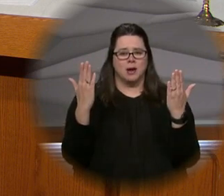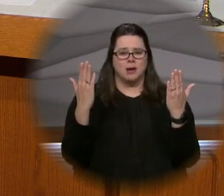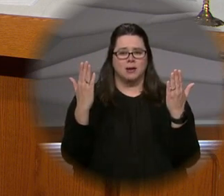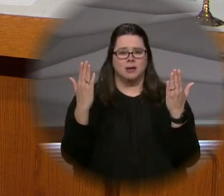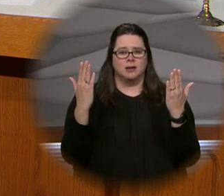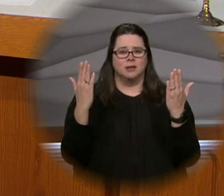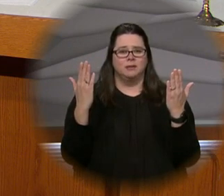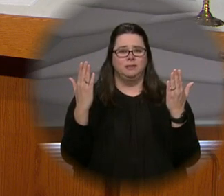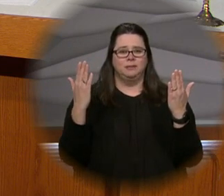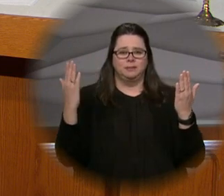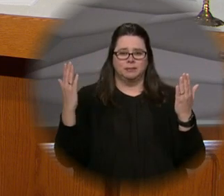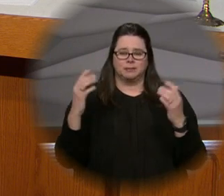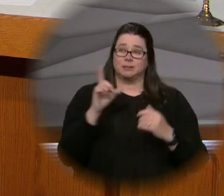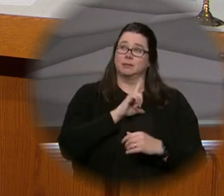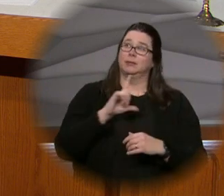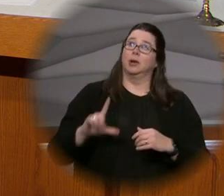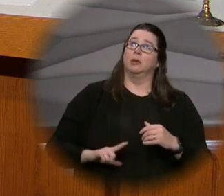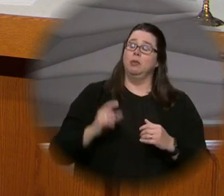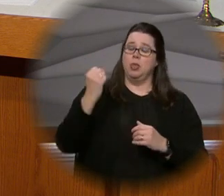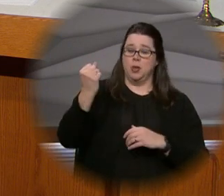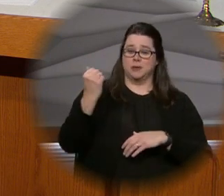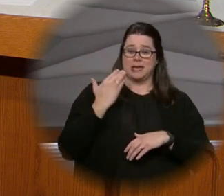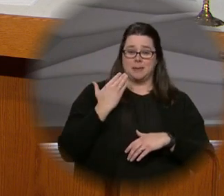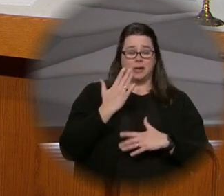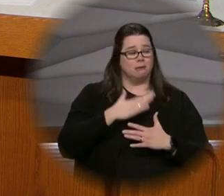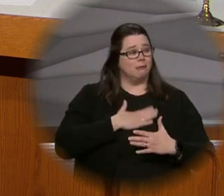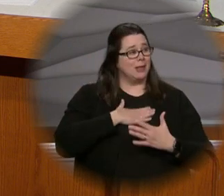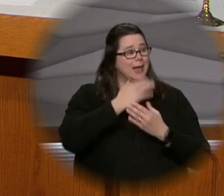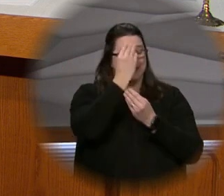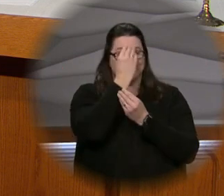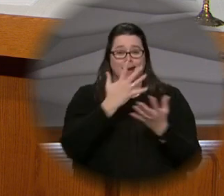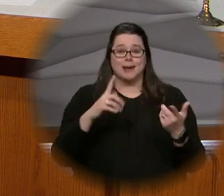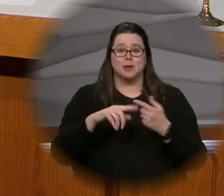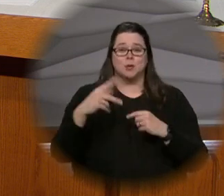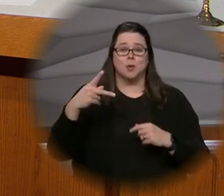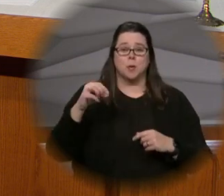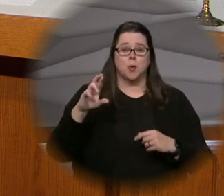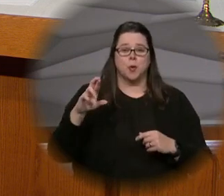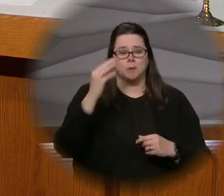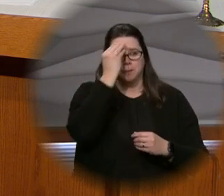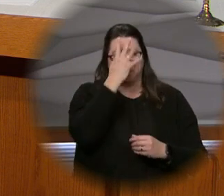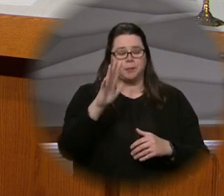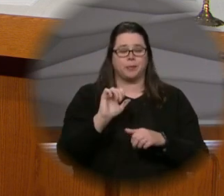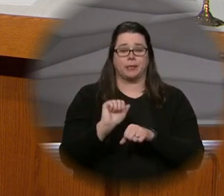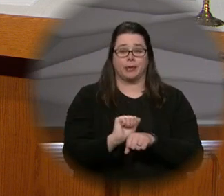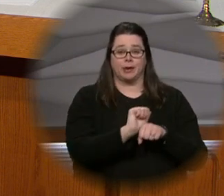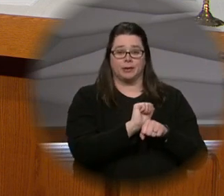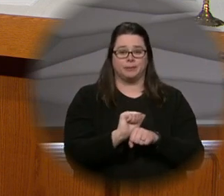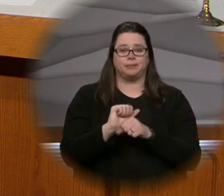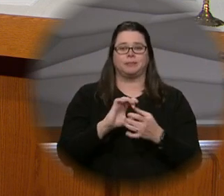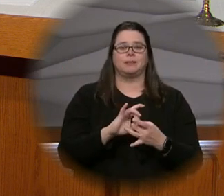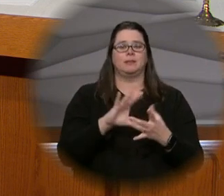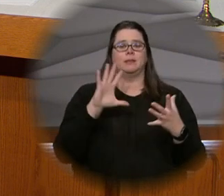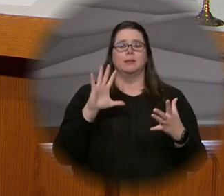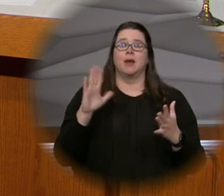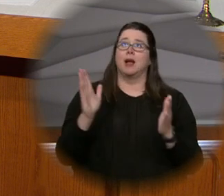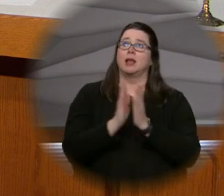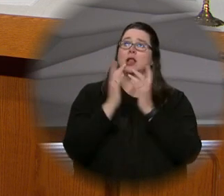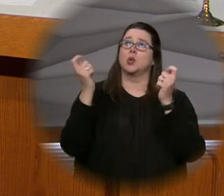Alleluia. The Lord sent me to bring glad tidings to the poor and to proclaim liberty to